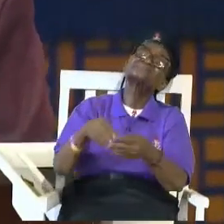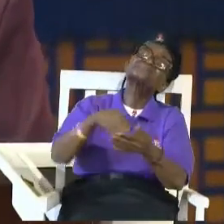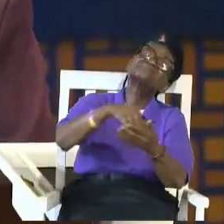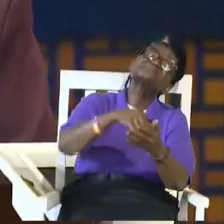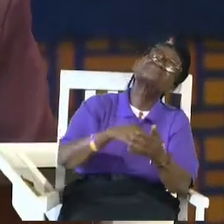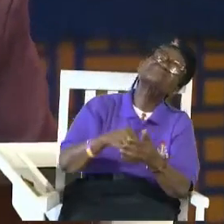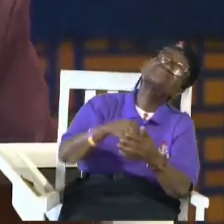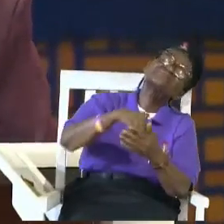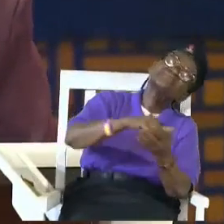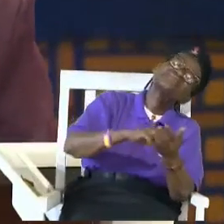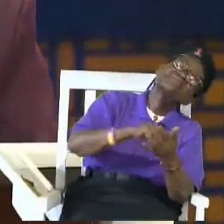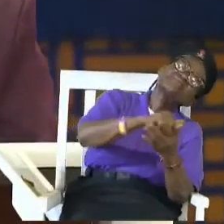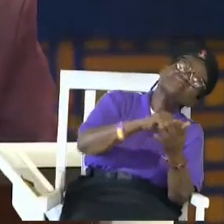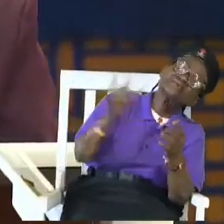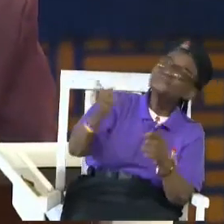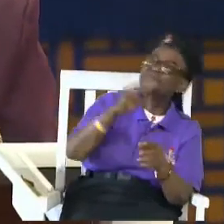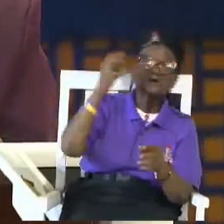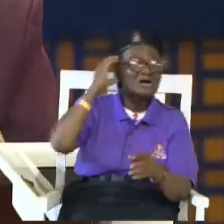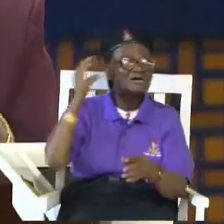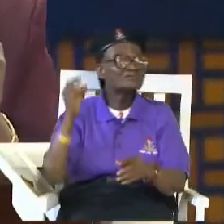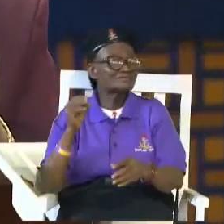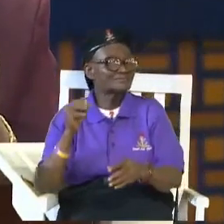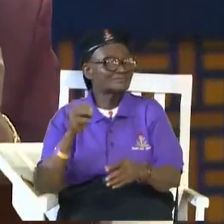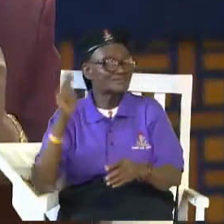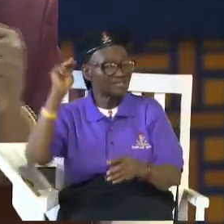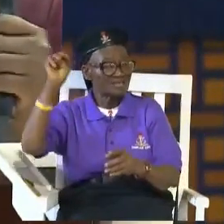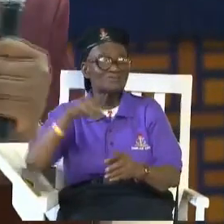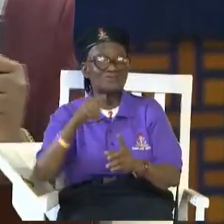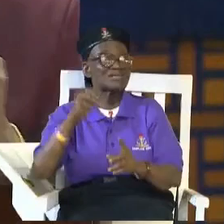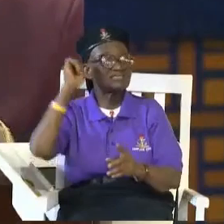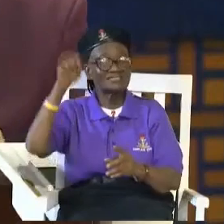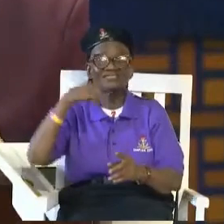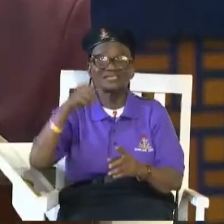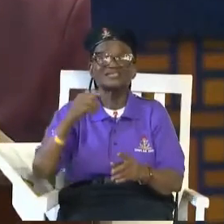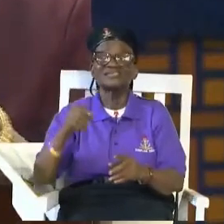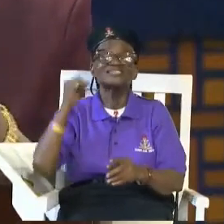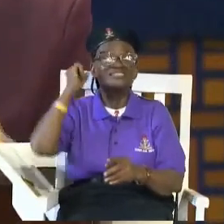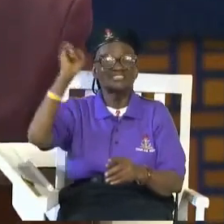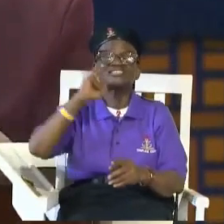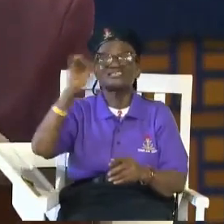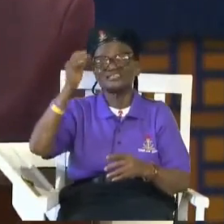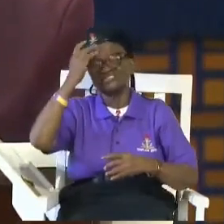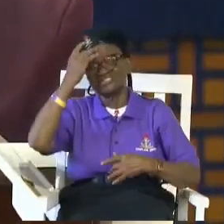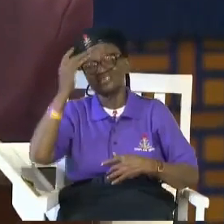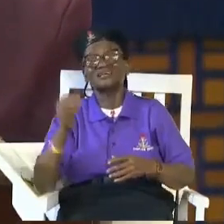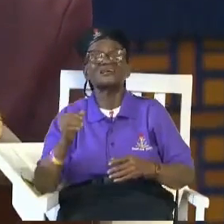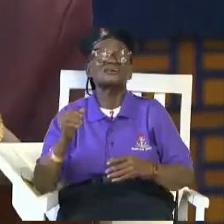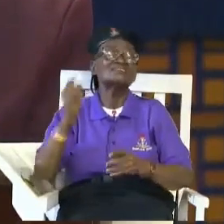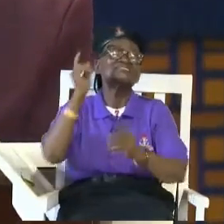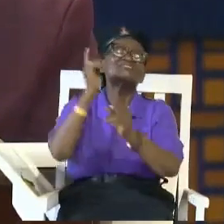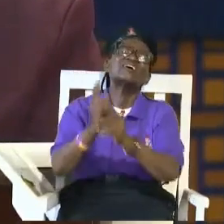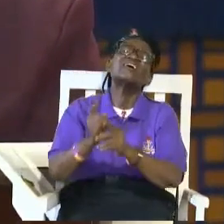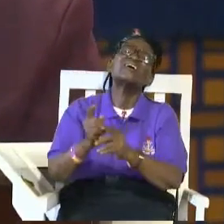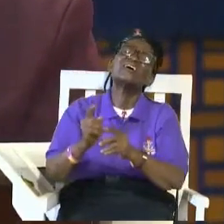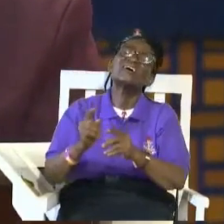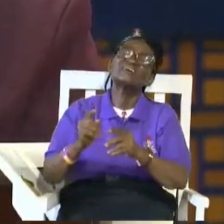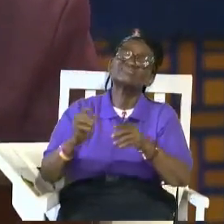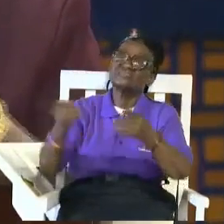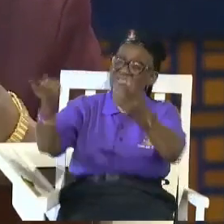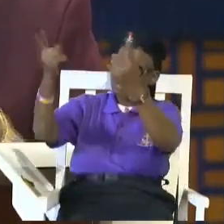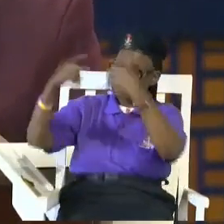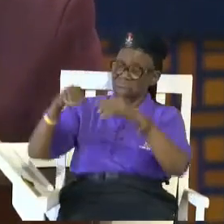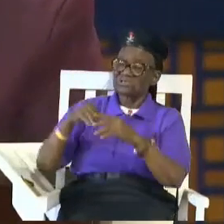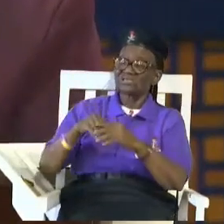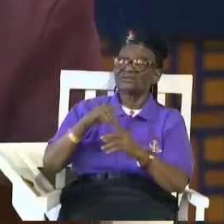mean, you heard him himself. When he came, he said, she's sleeping. You know, he just came in when the girl wanted